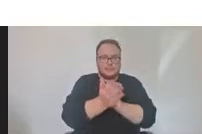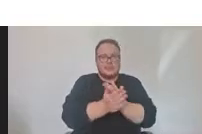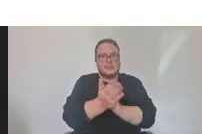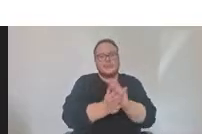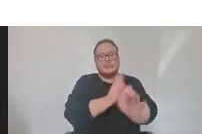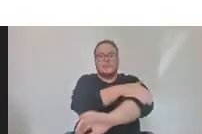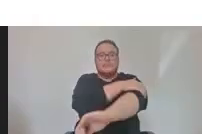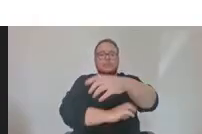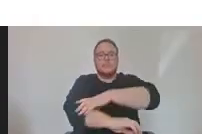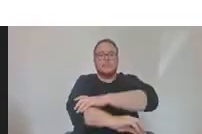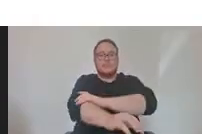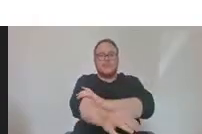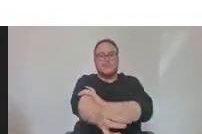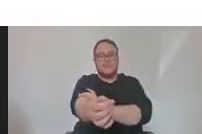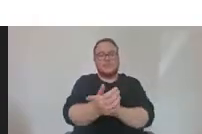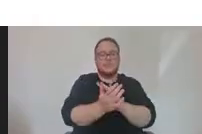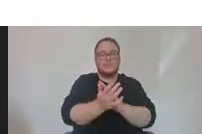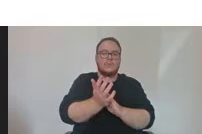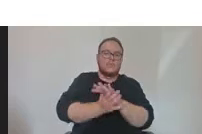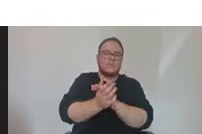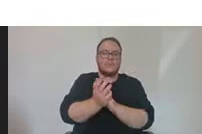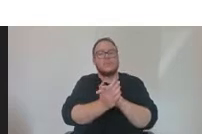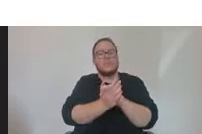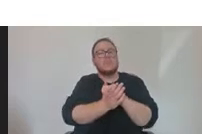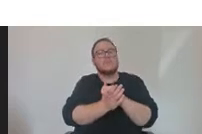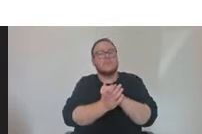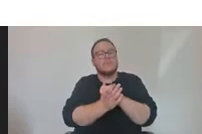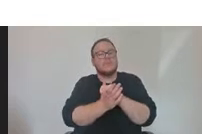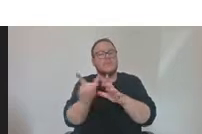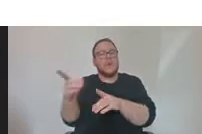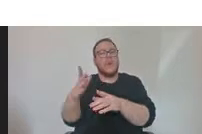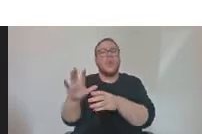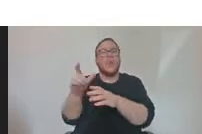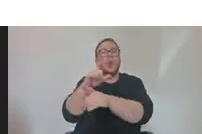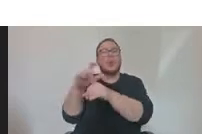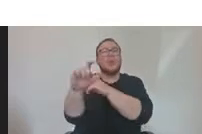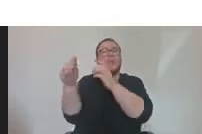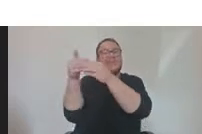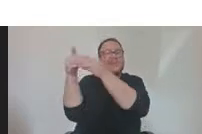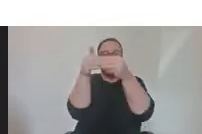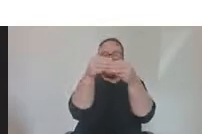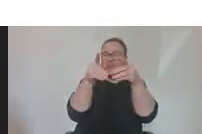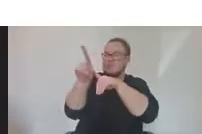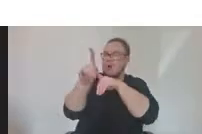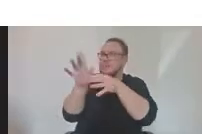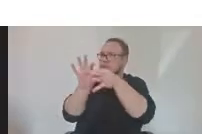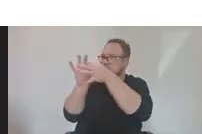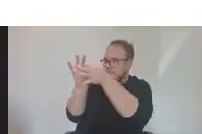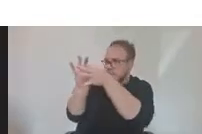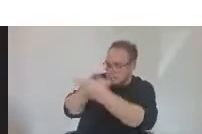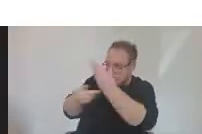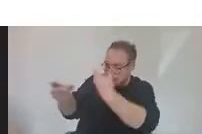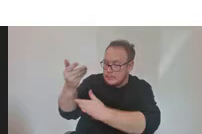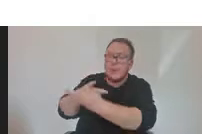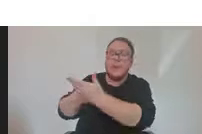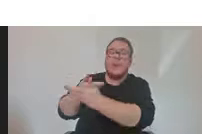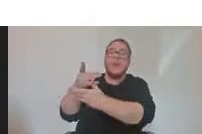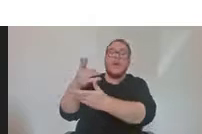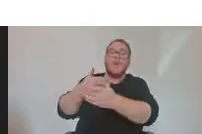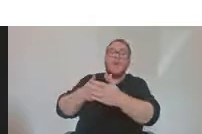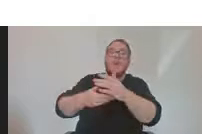So we started to engage with community leaders, and in the first instance we went to MOS, to